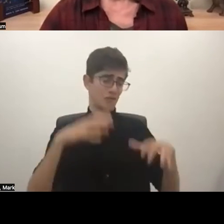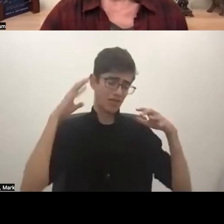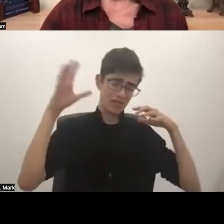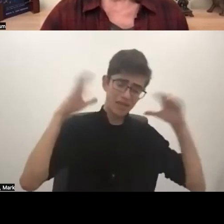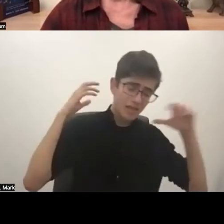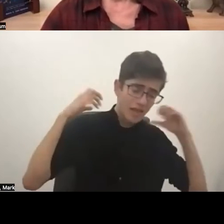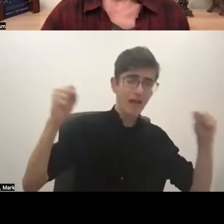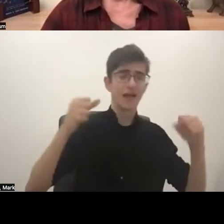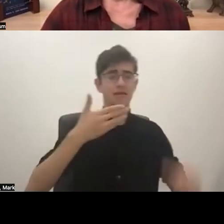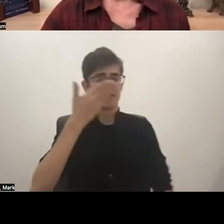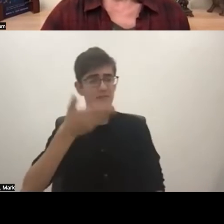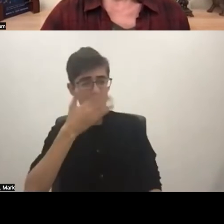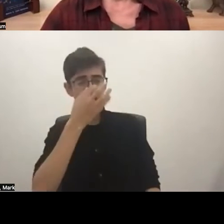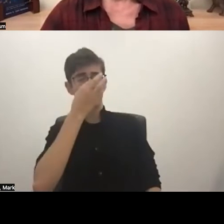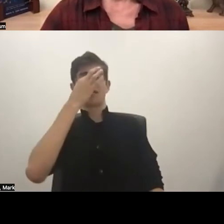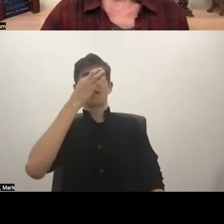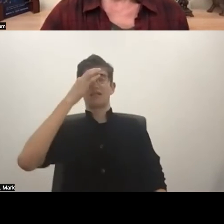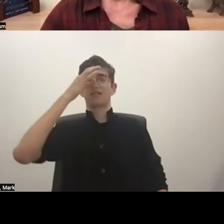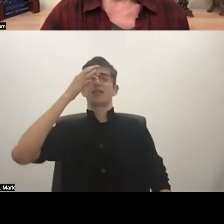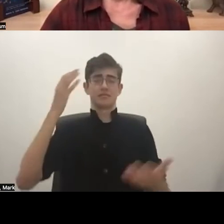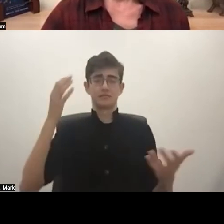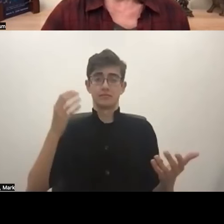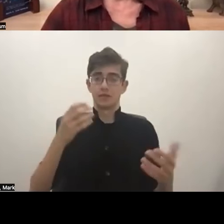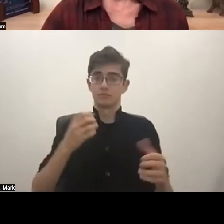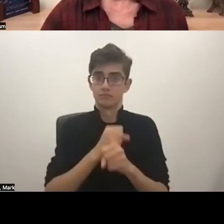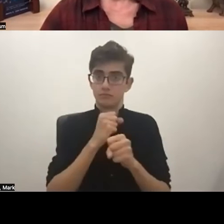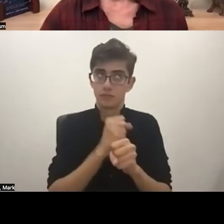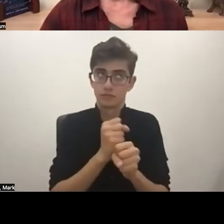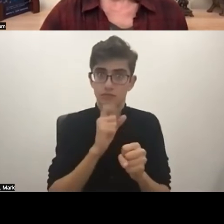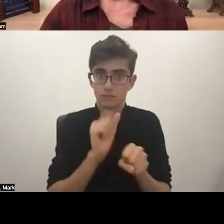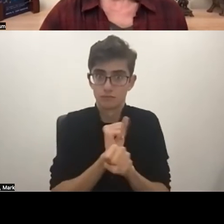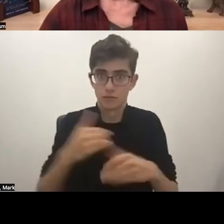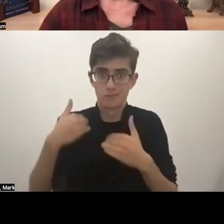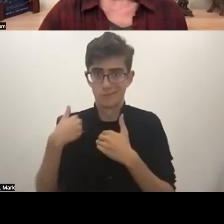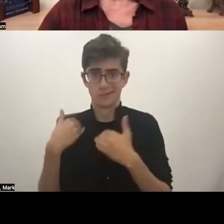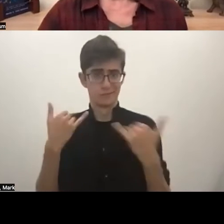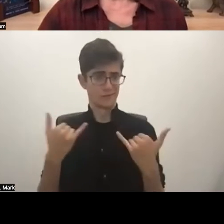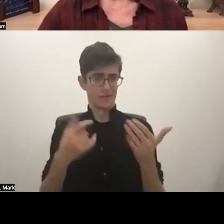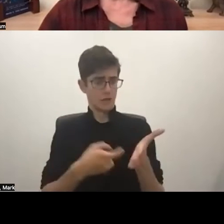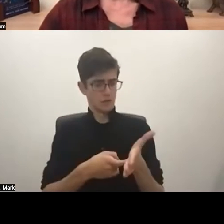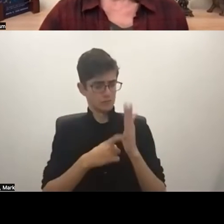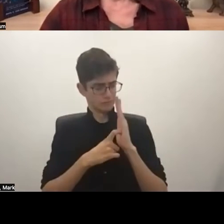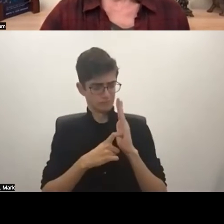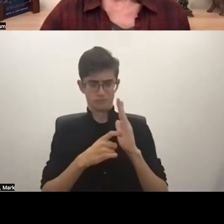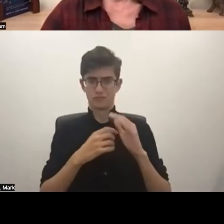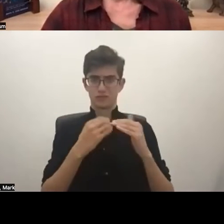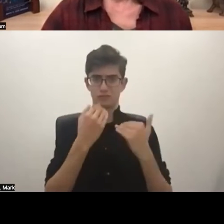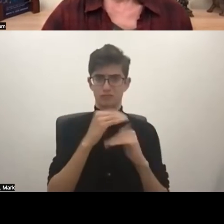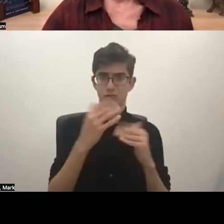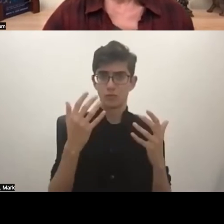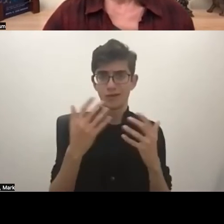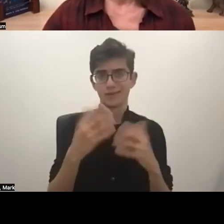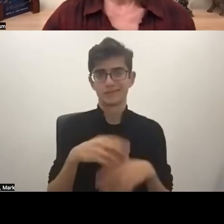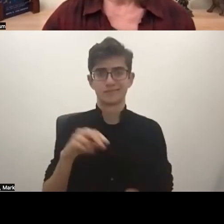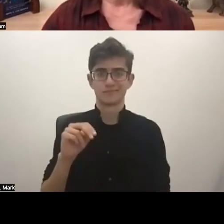infrastructure creates. And right now, the only checks on that are nuisance tort law,